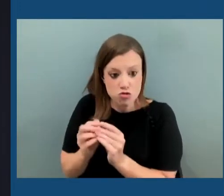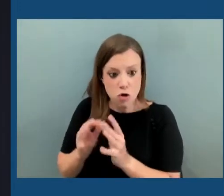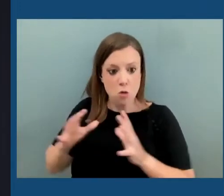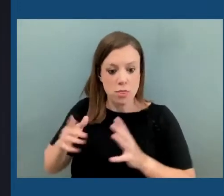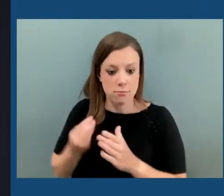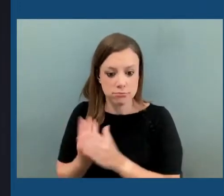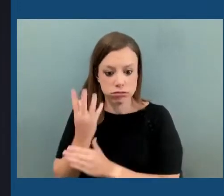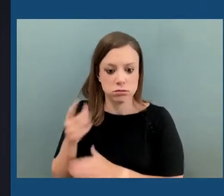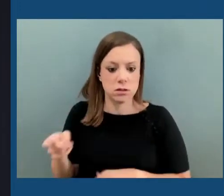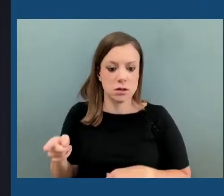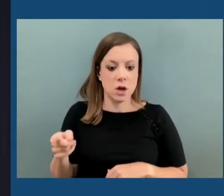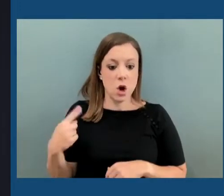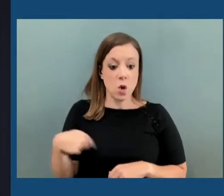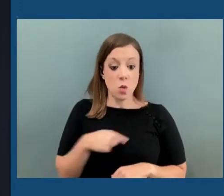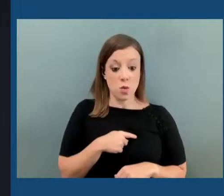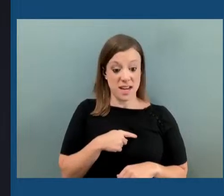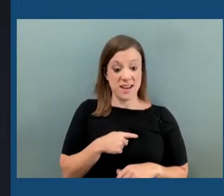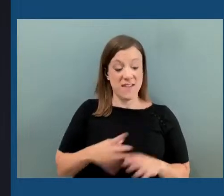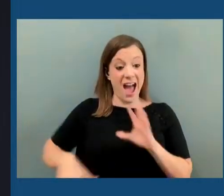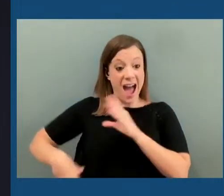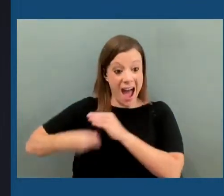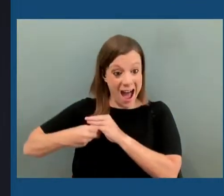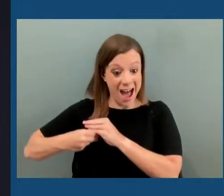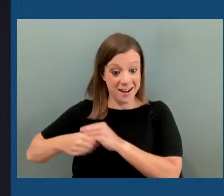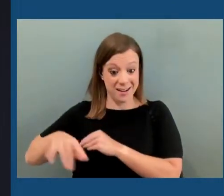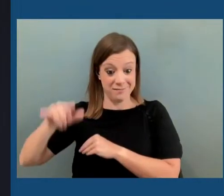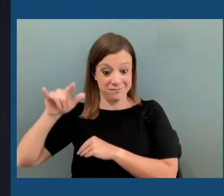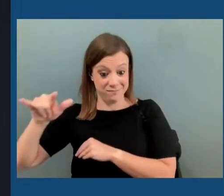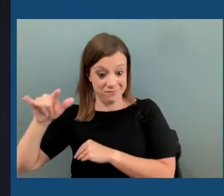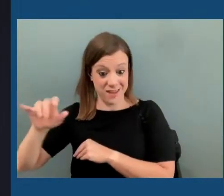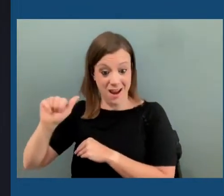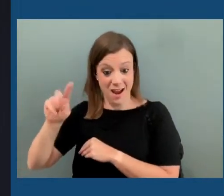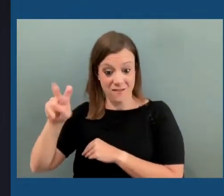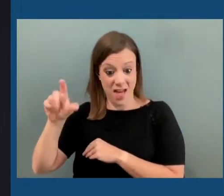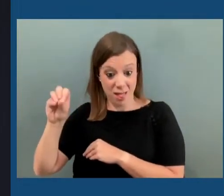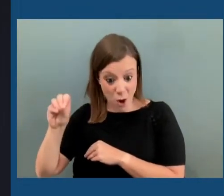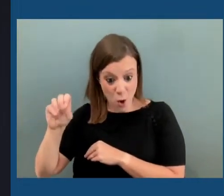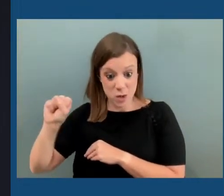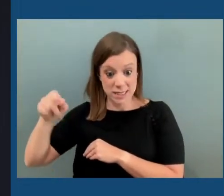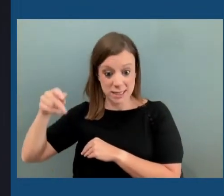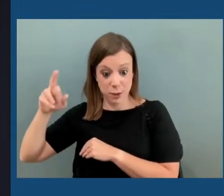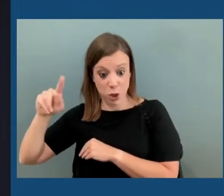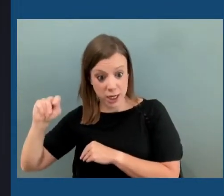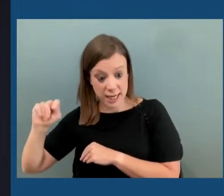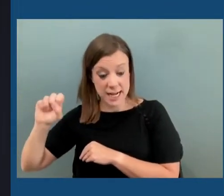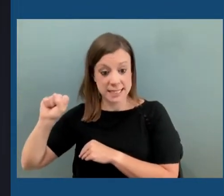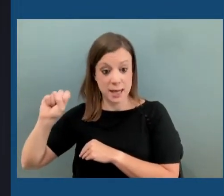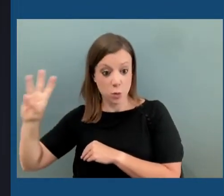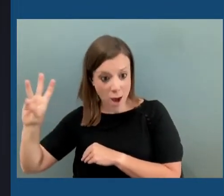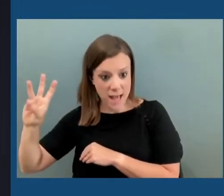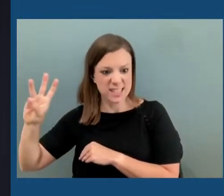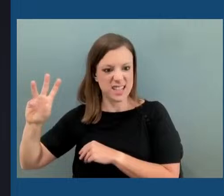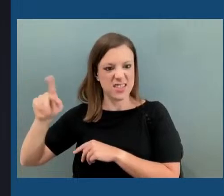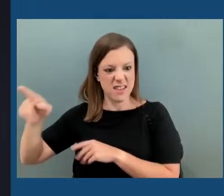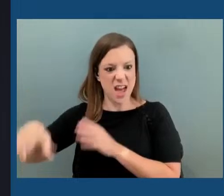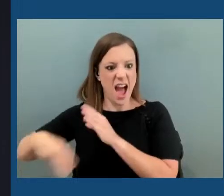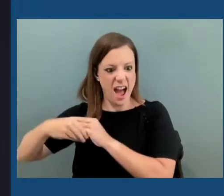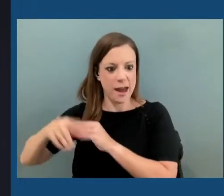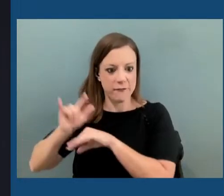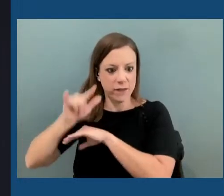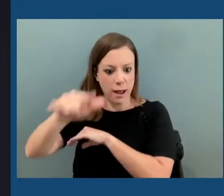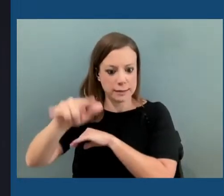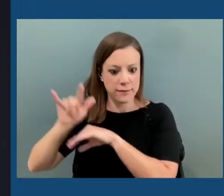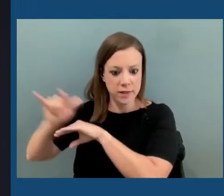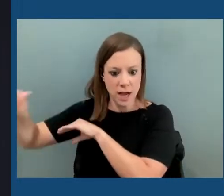for airlines such as Avelo, Spirit, Southwest, to prime destinations such as Fort Lauderdale, Greenville, South Carolina, and my